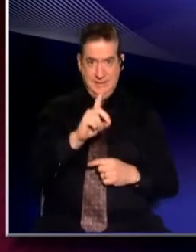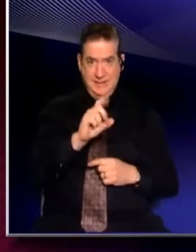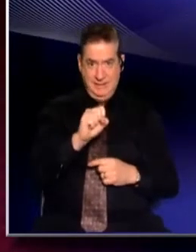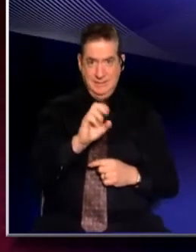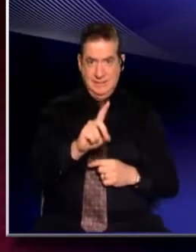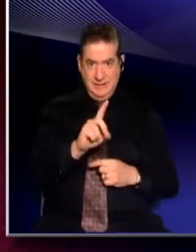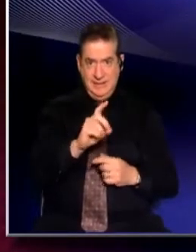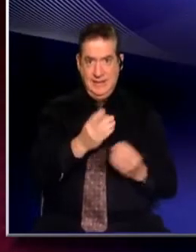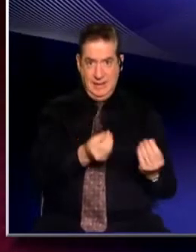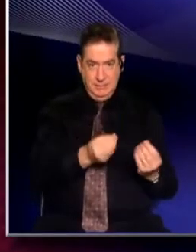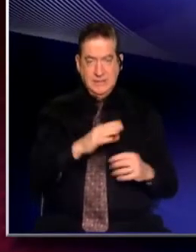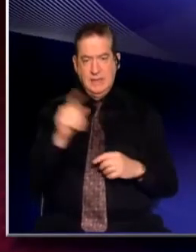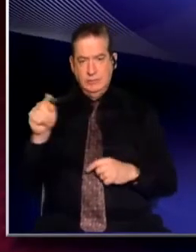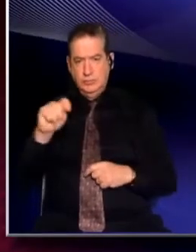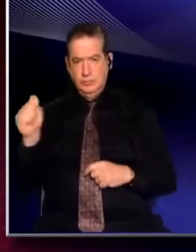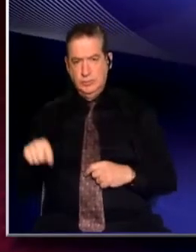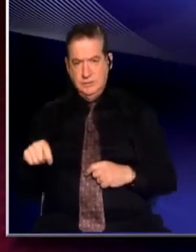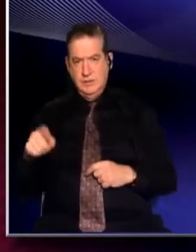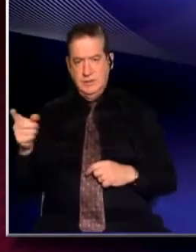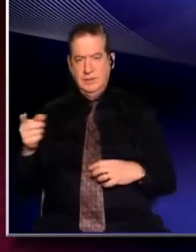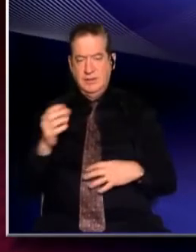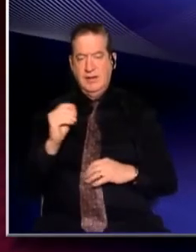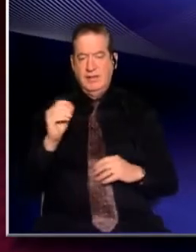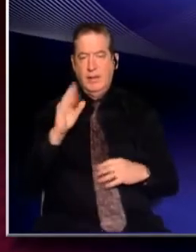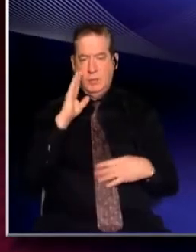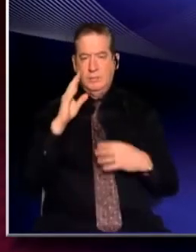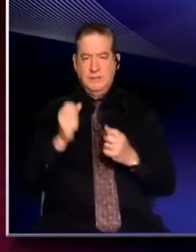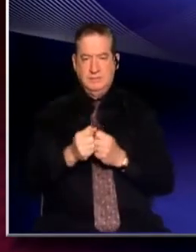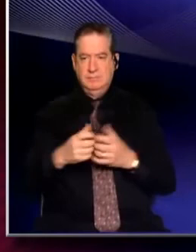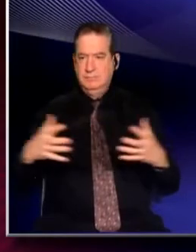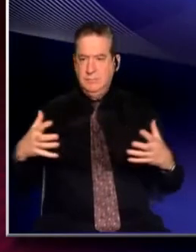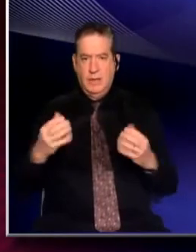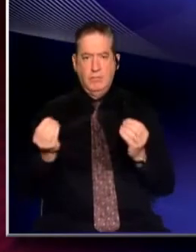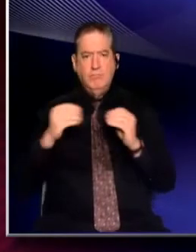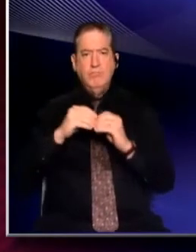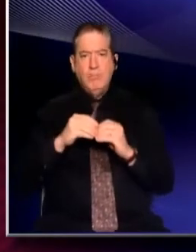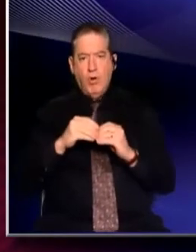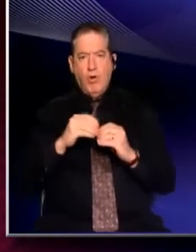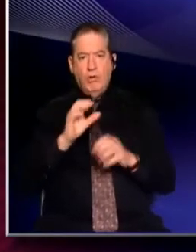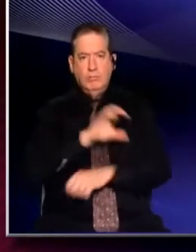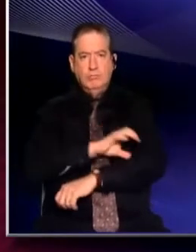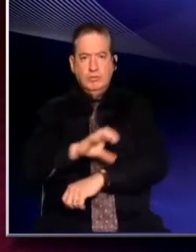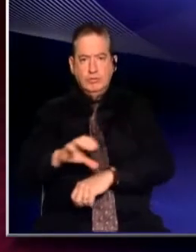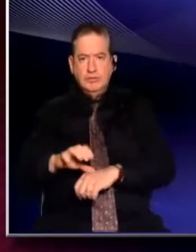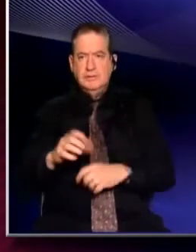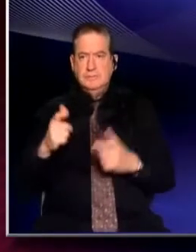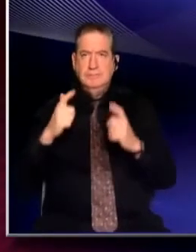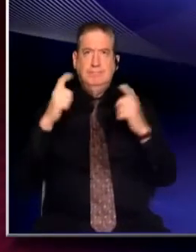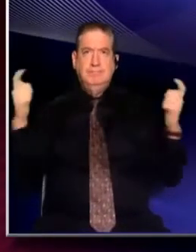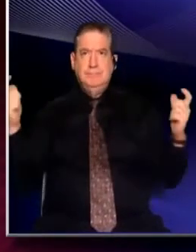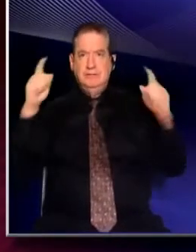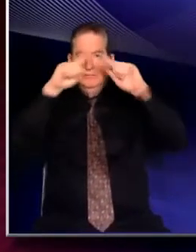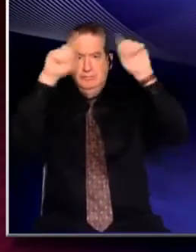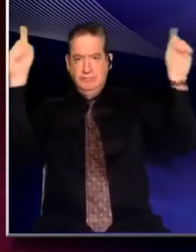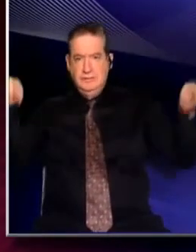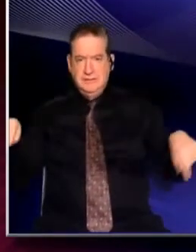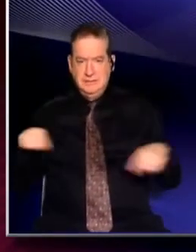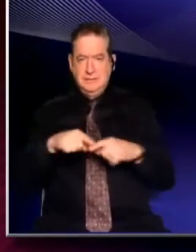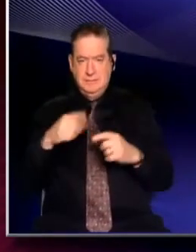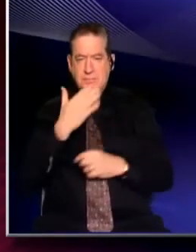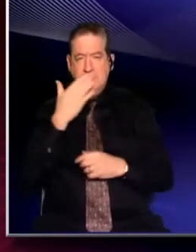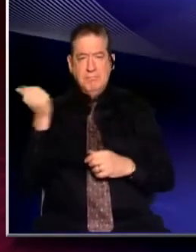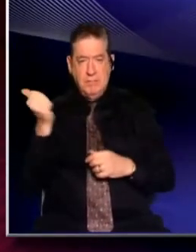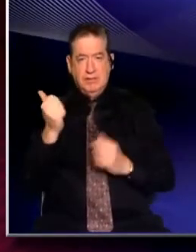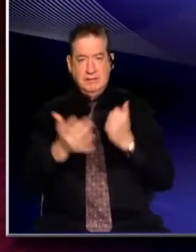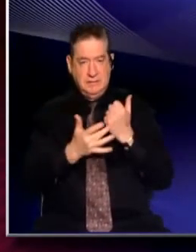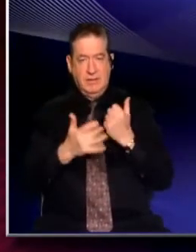at the Tucson campus, an ASB lab, which will be expanding with more computers, bigger screens, better technology in those